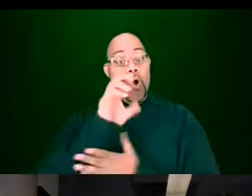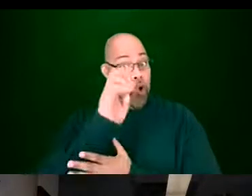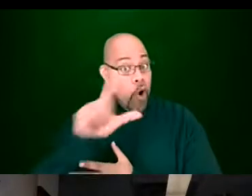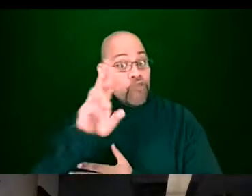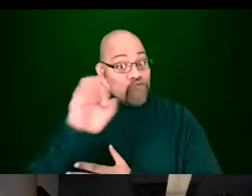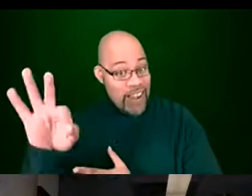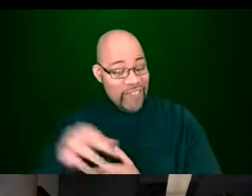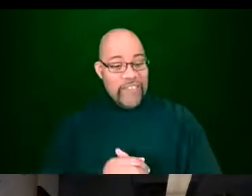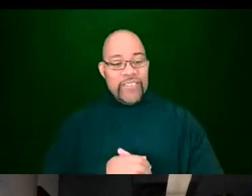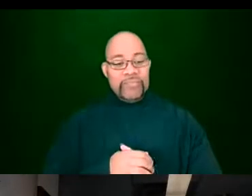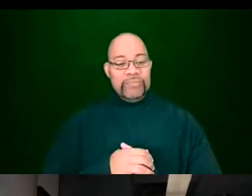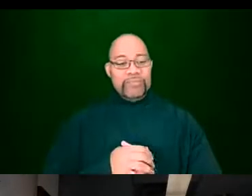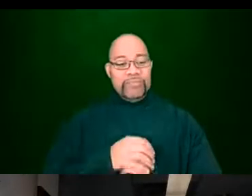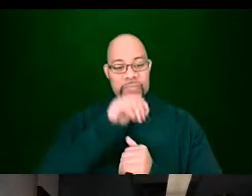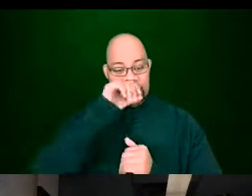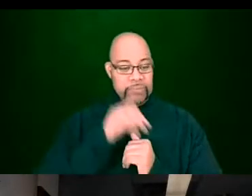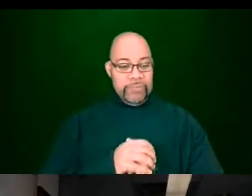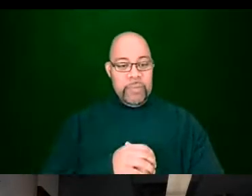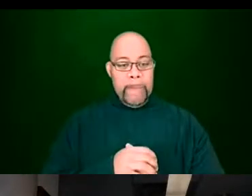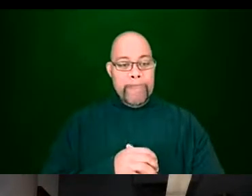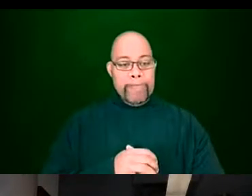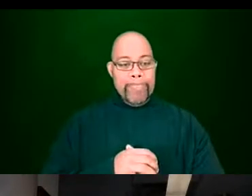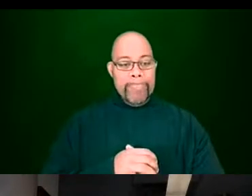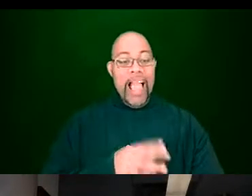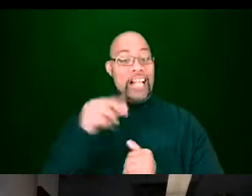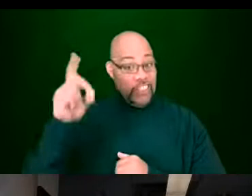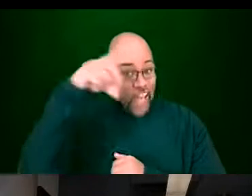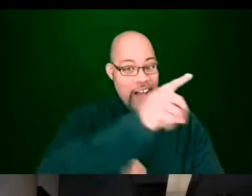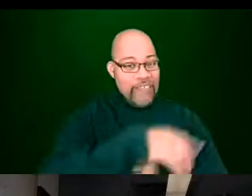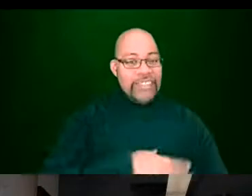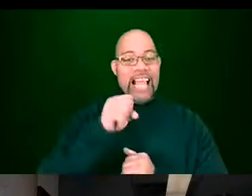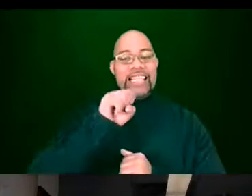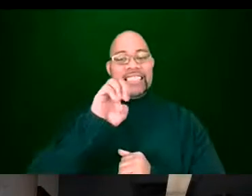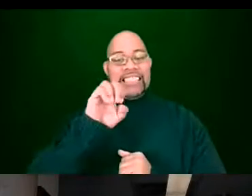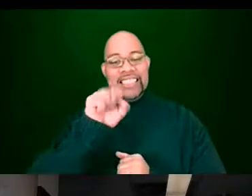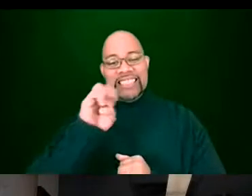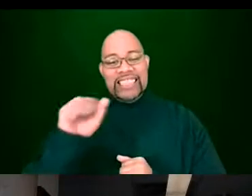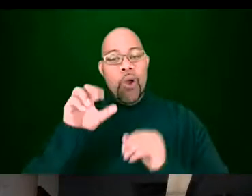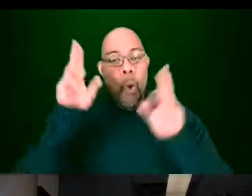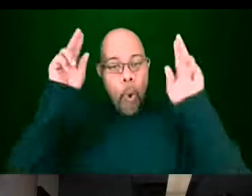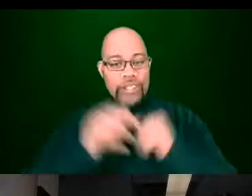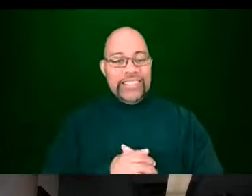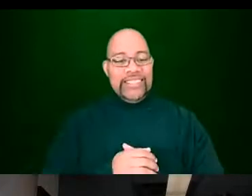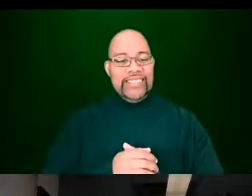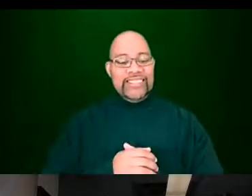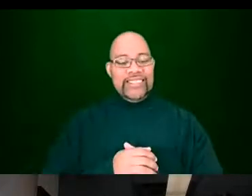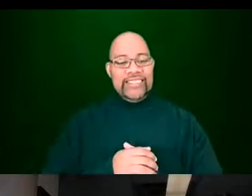reefs. Thank you, guys. And seahorses. And even dolphins. And seahorses and dolphins.